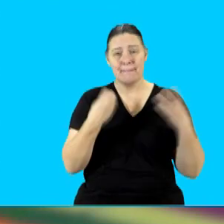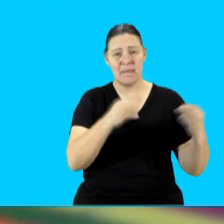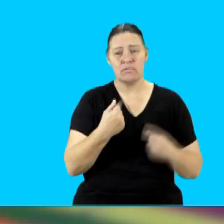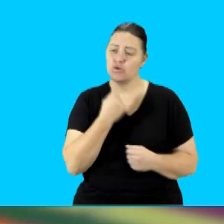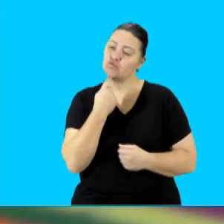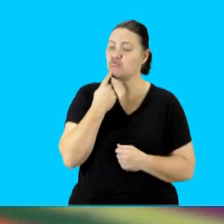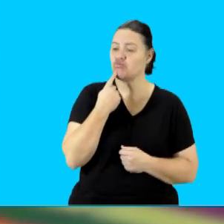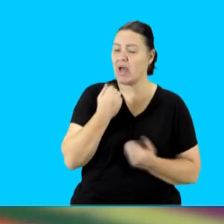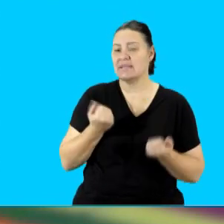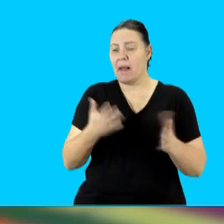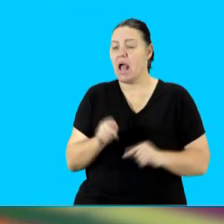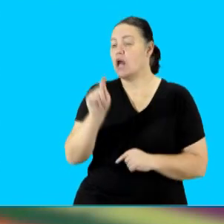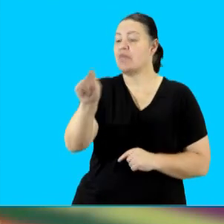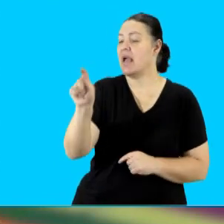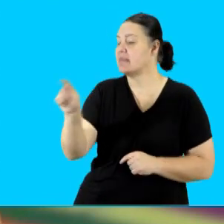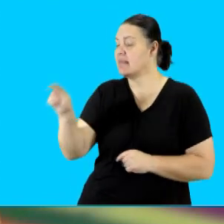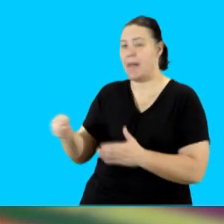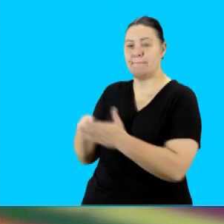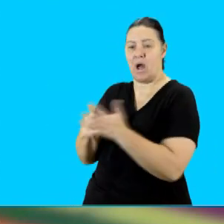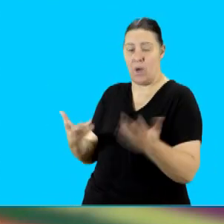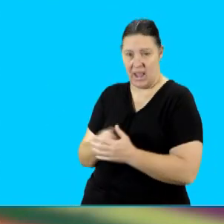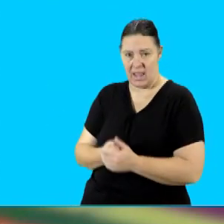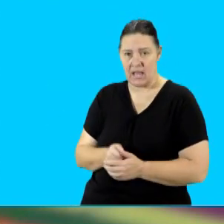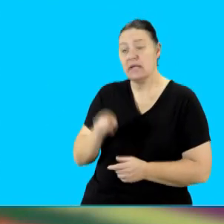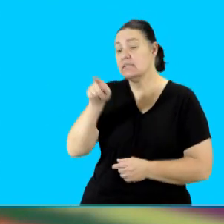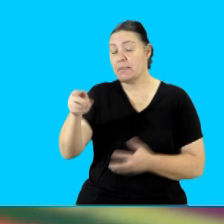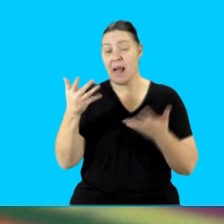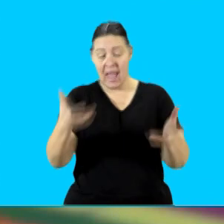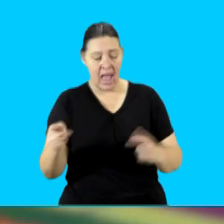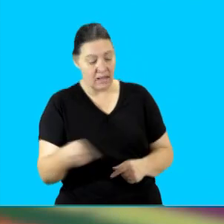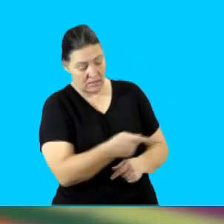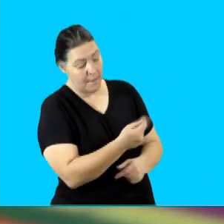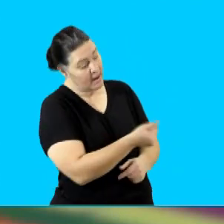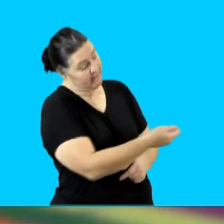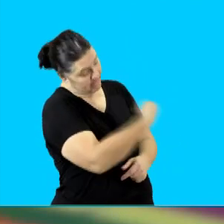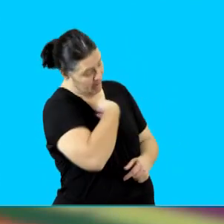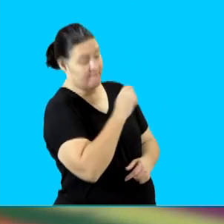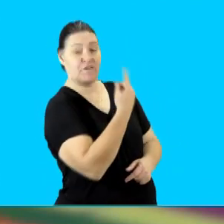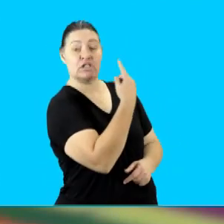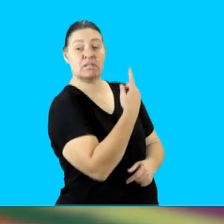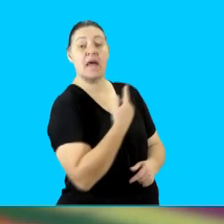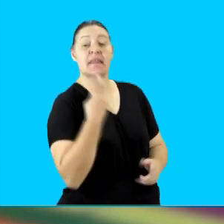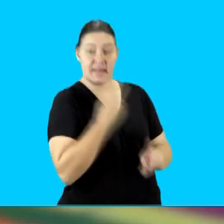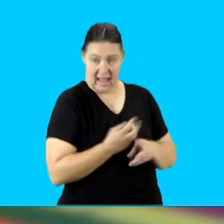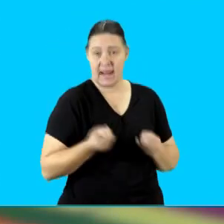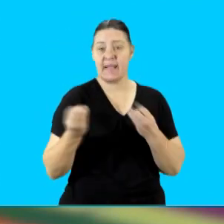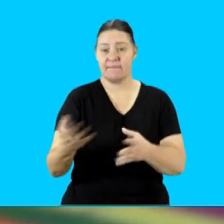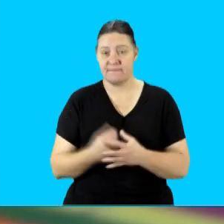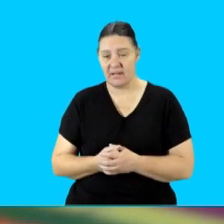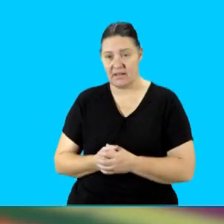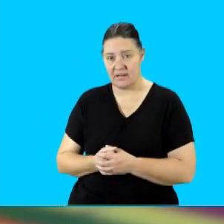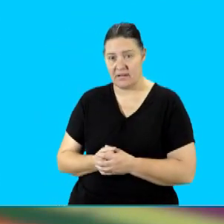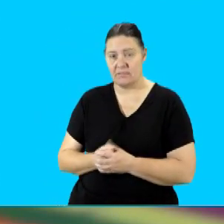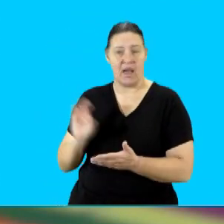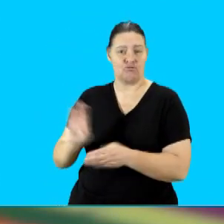which suppliers that they want to buy to. Suppliers have the power to demand the money for their raw materials that have been